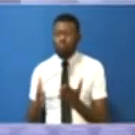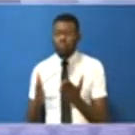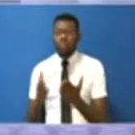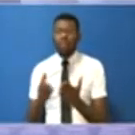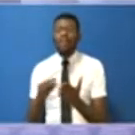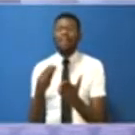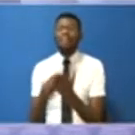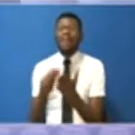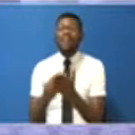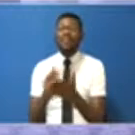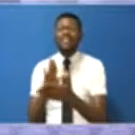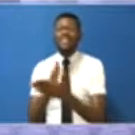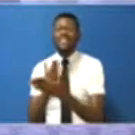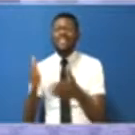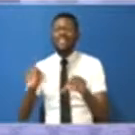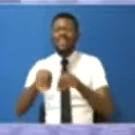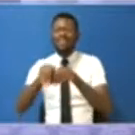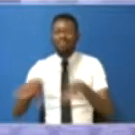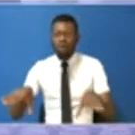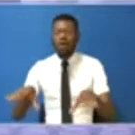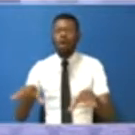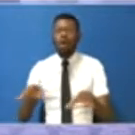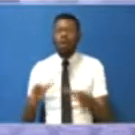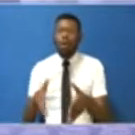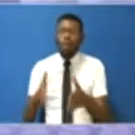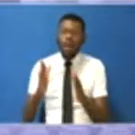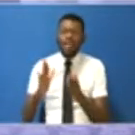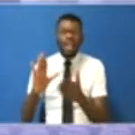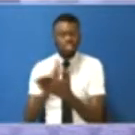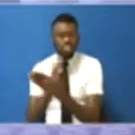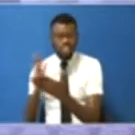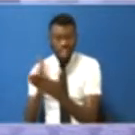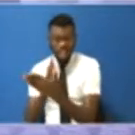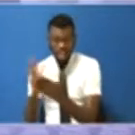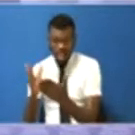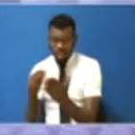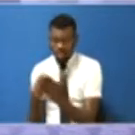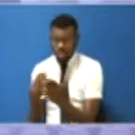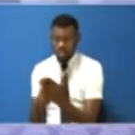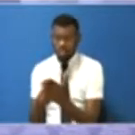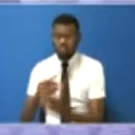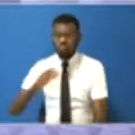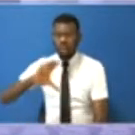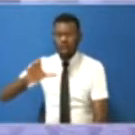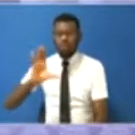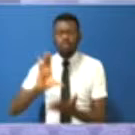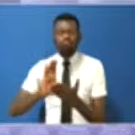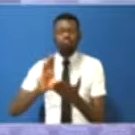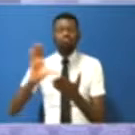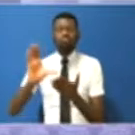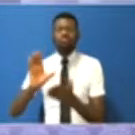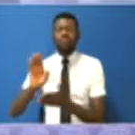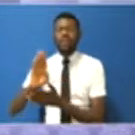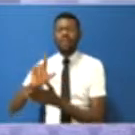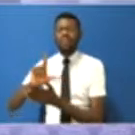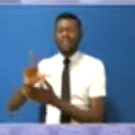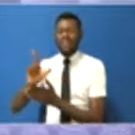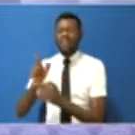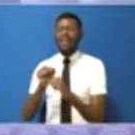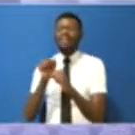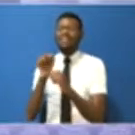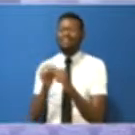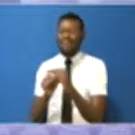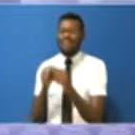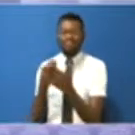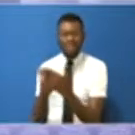what we call the horizontal you know division of revenue in that horizontal division of revenue you have a county allocation of revenue bill where you divide the